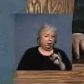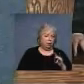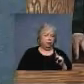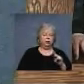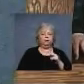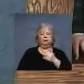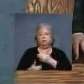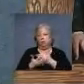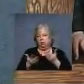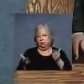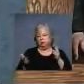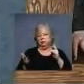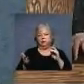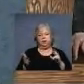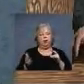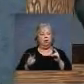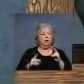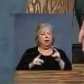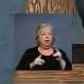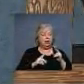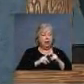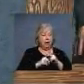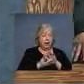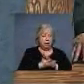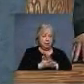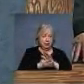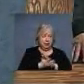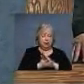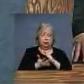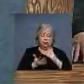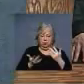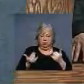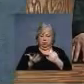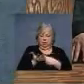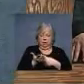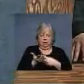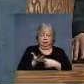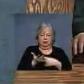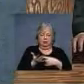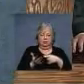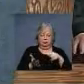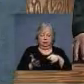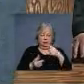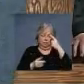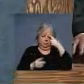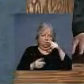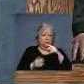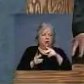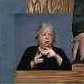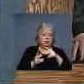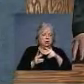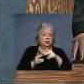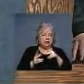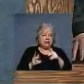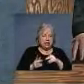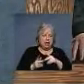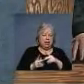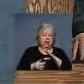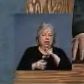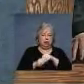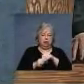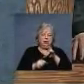Vice Mayor, members of the board, the application that's being discussed is for a site of 70